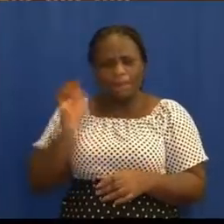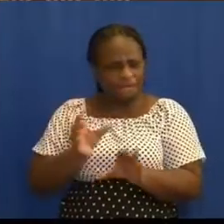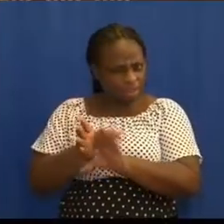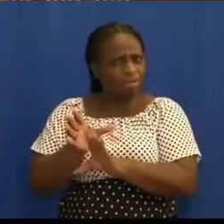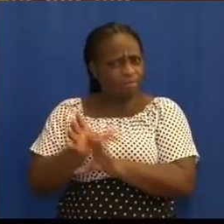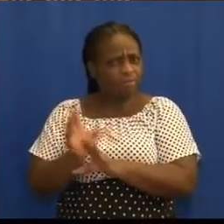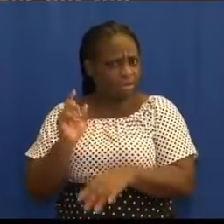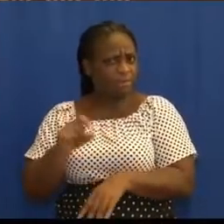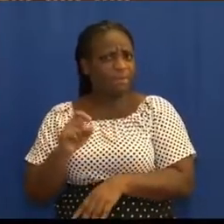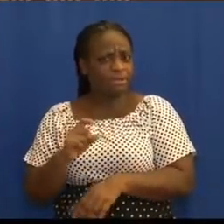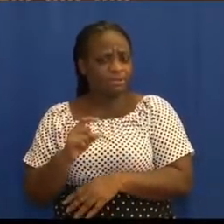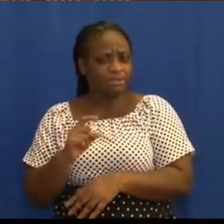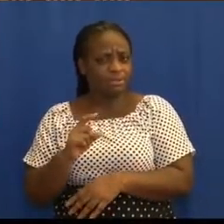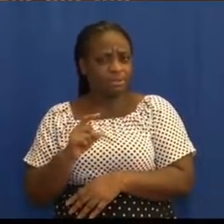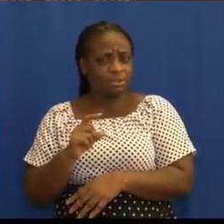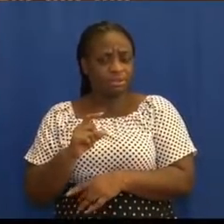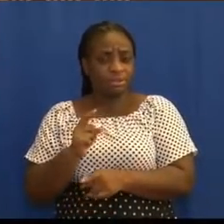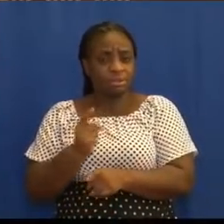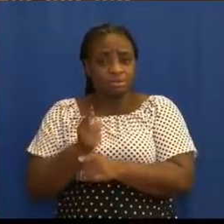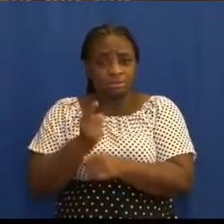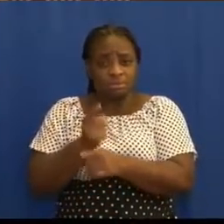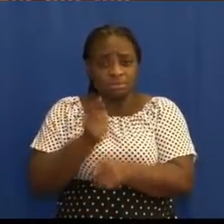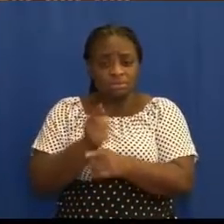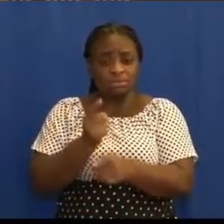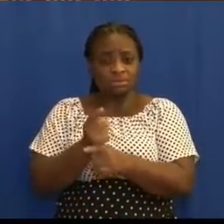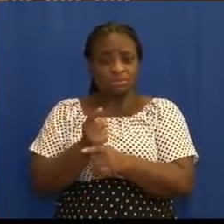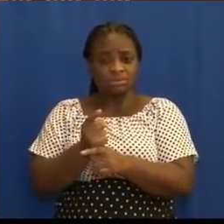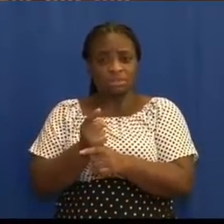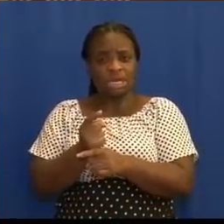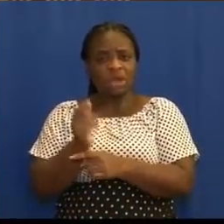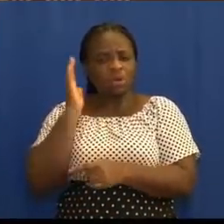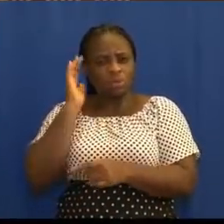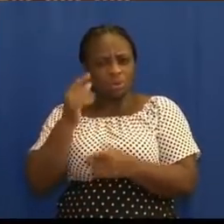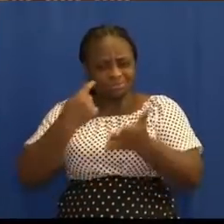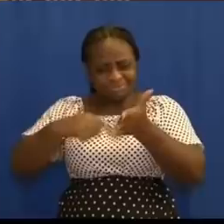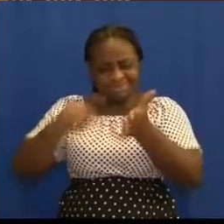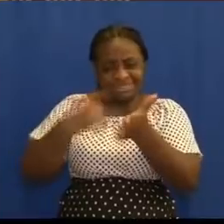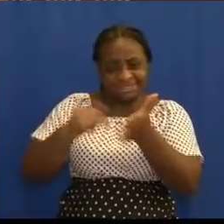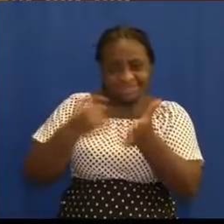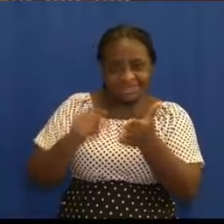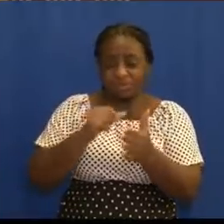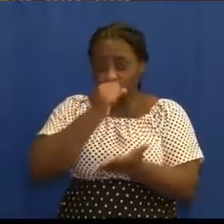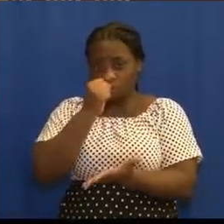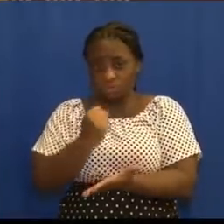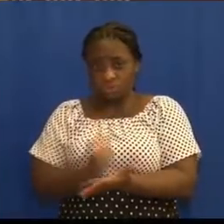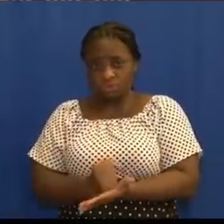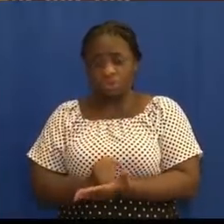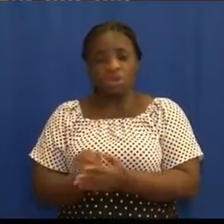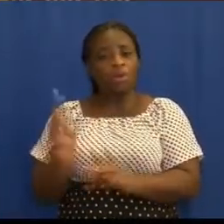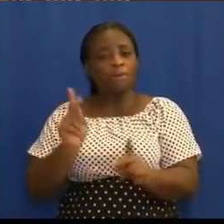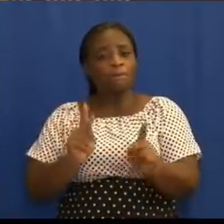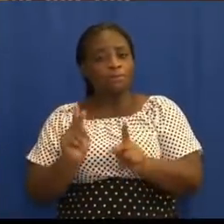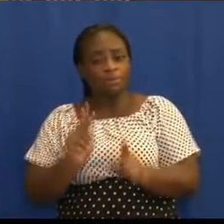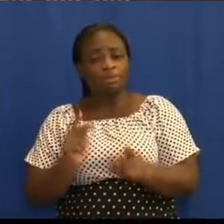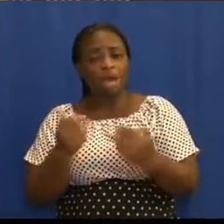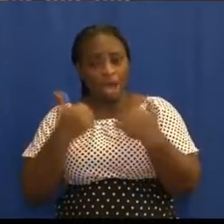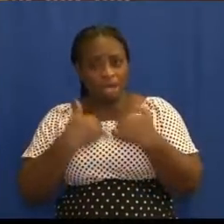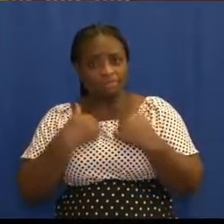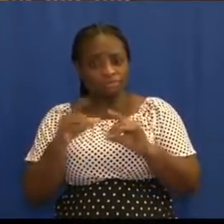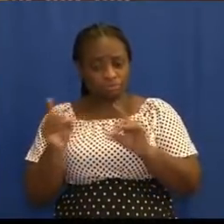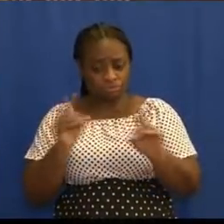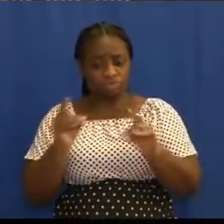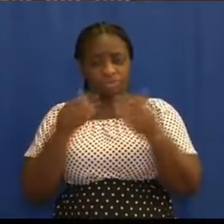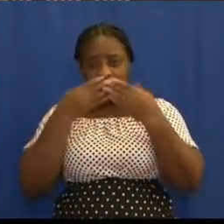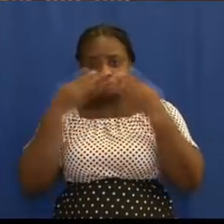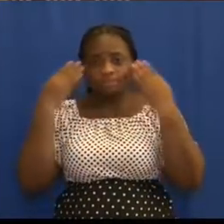mandatory. Regulatory agencies will undertake random checks to ensure conformity with COVID-19